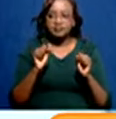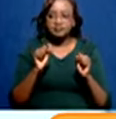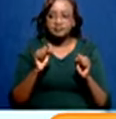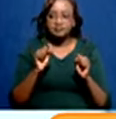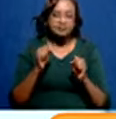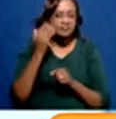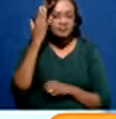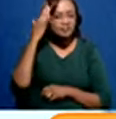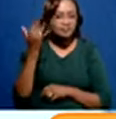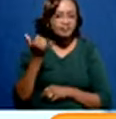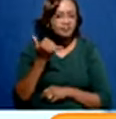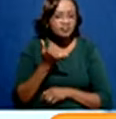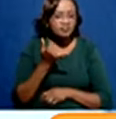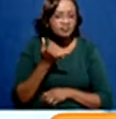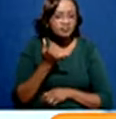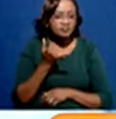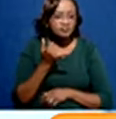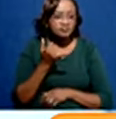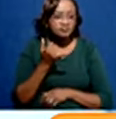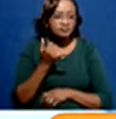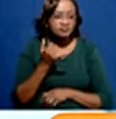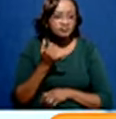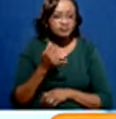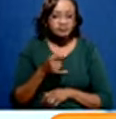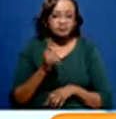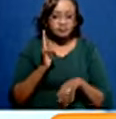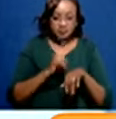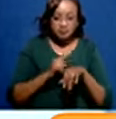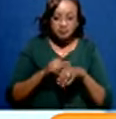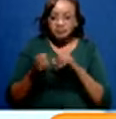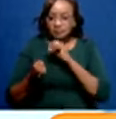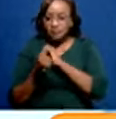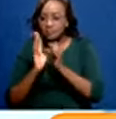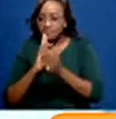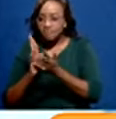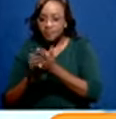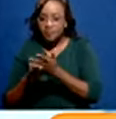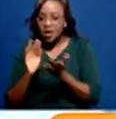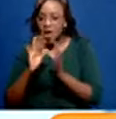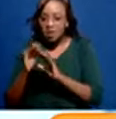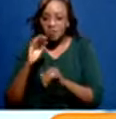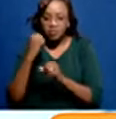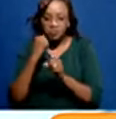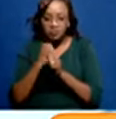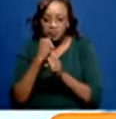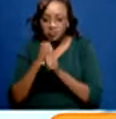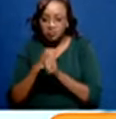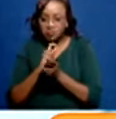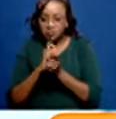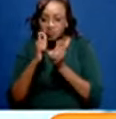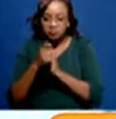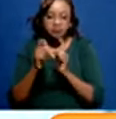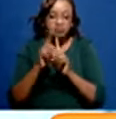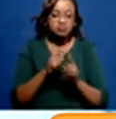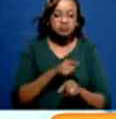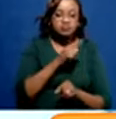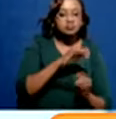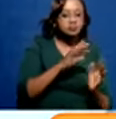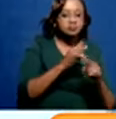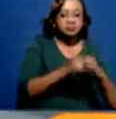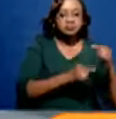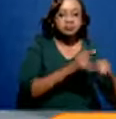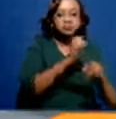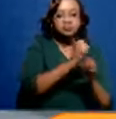now? Well, one on winding up functions and the other one on continuing operations. And how is that affecting the operations? Because you can imagine